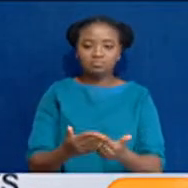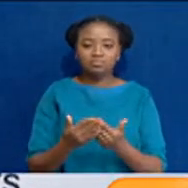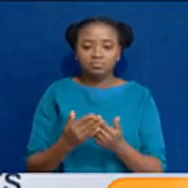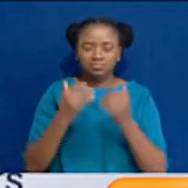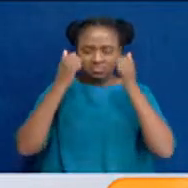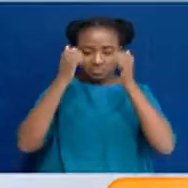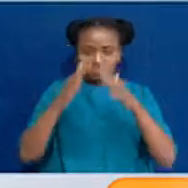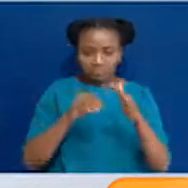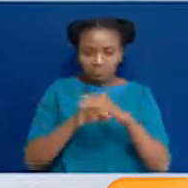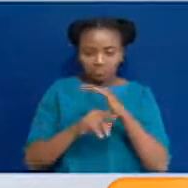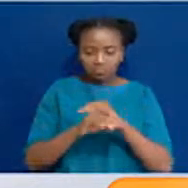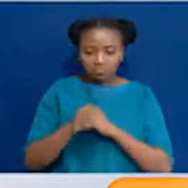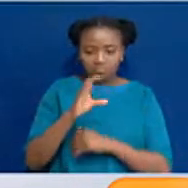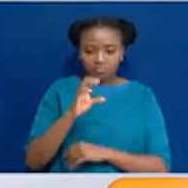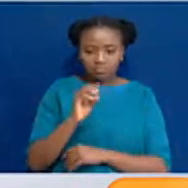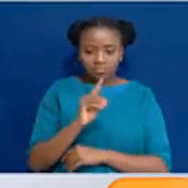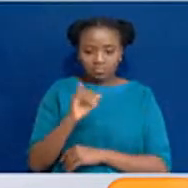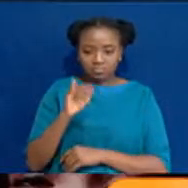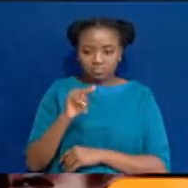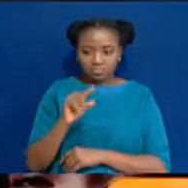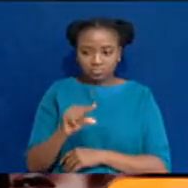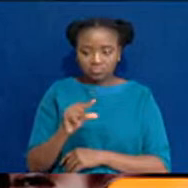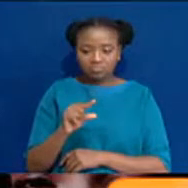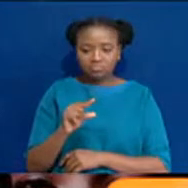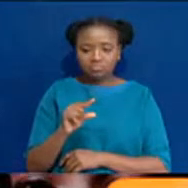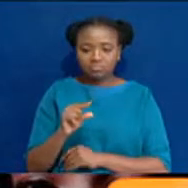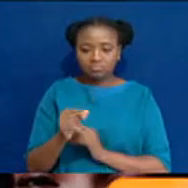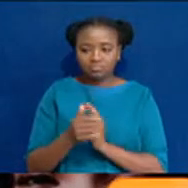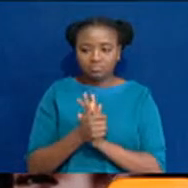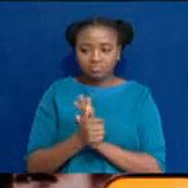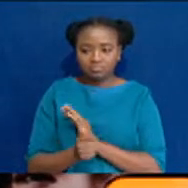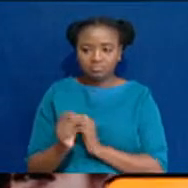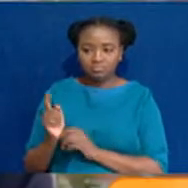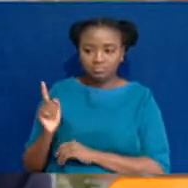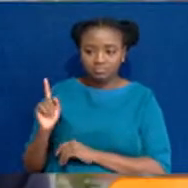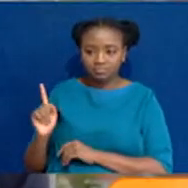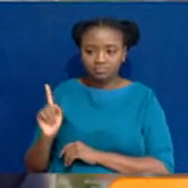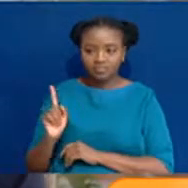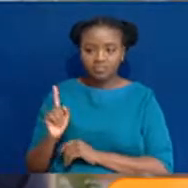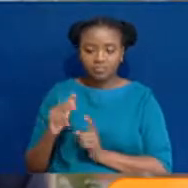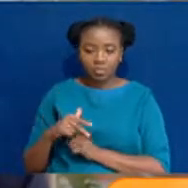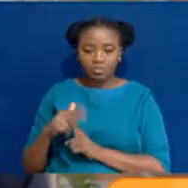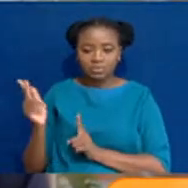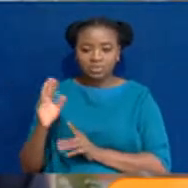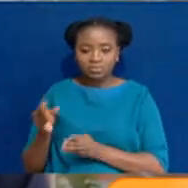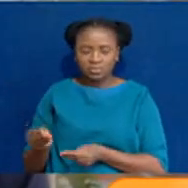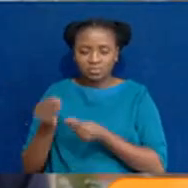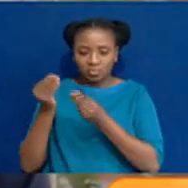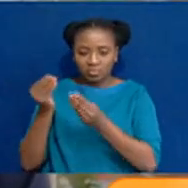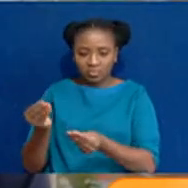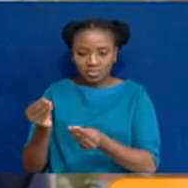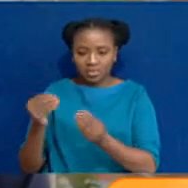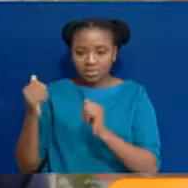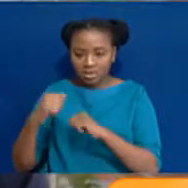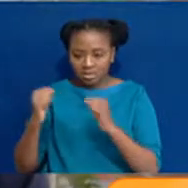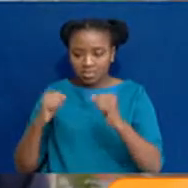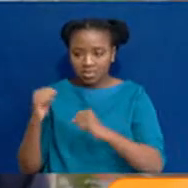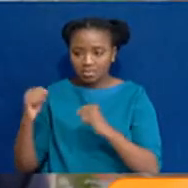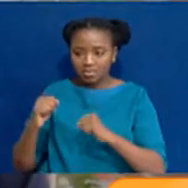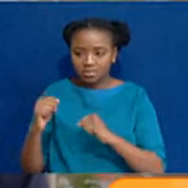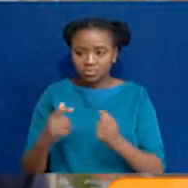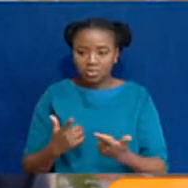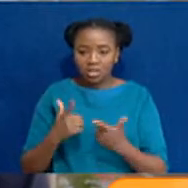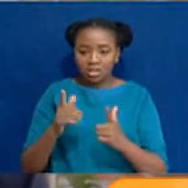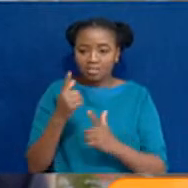skills without financial struggles. Chapter Global is a deferred tuition payment service provider. We started off by offering income share agreements, which is basically